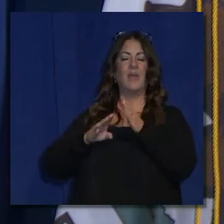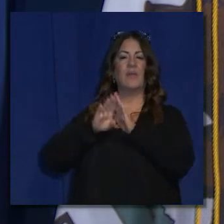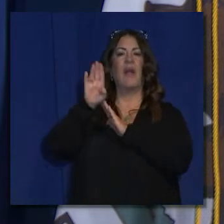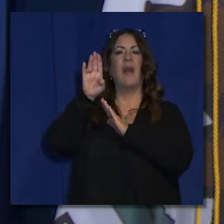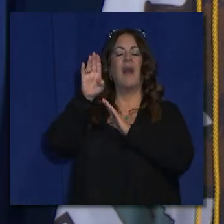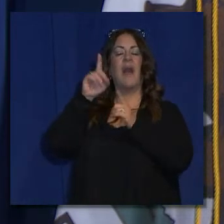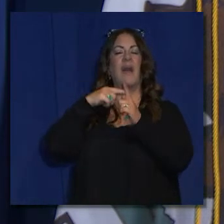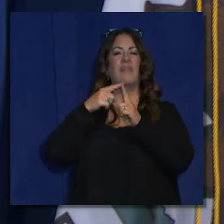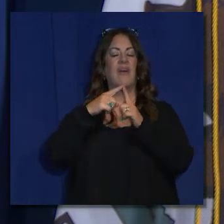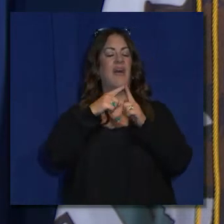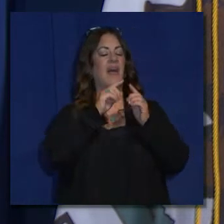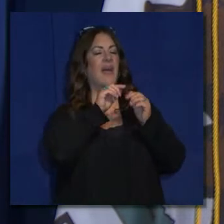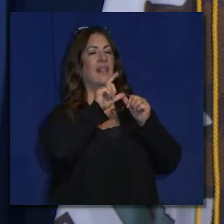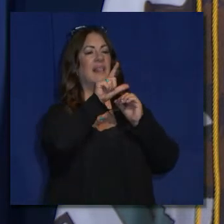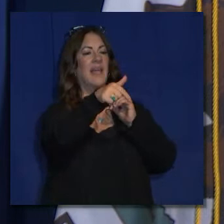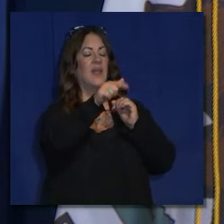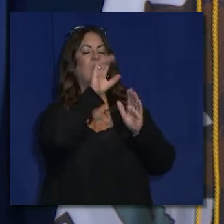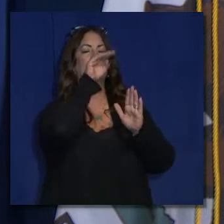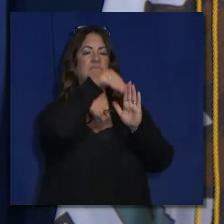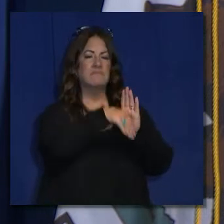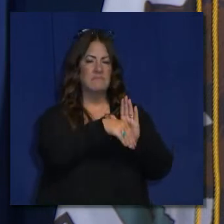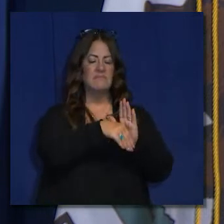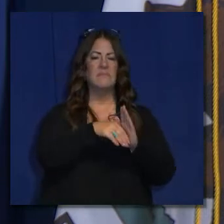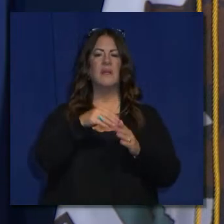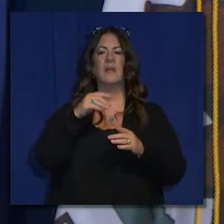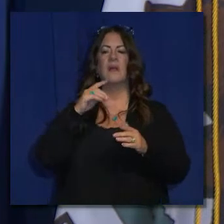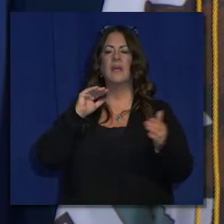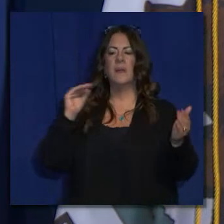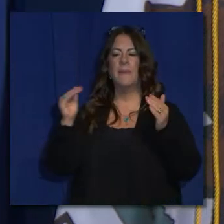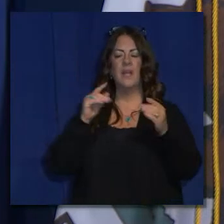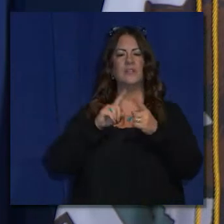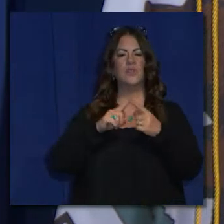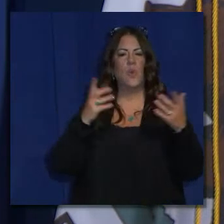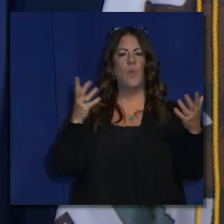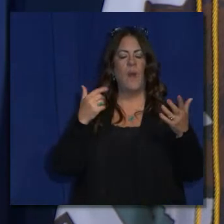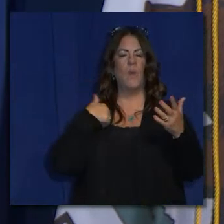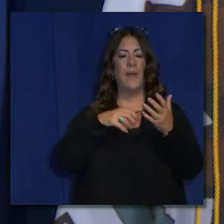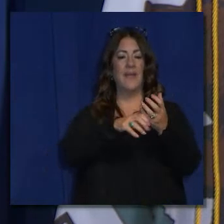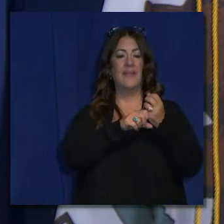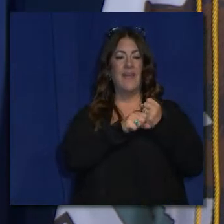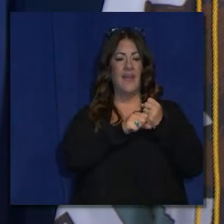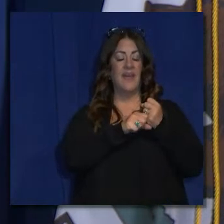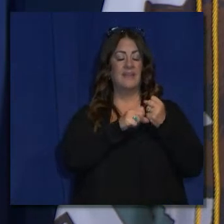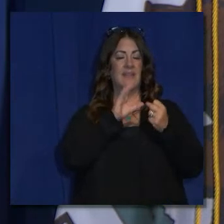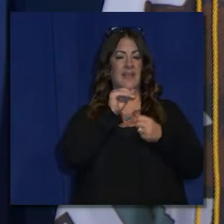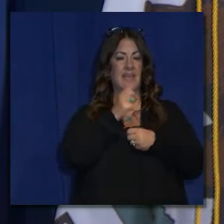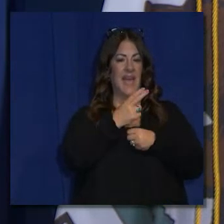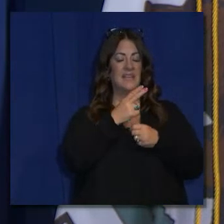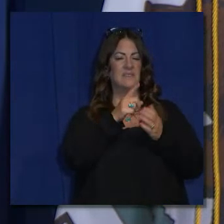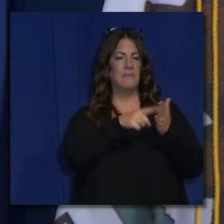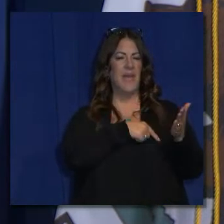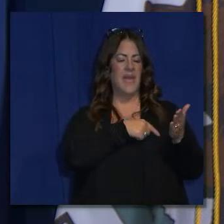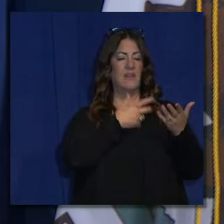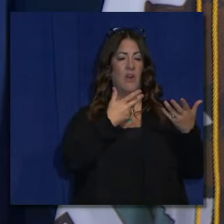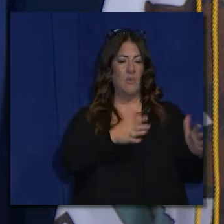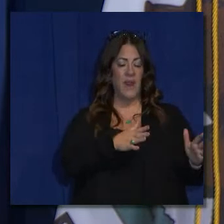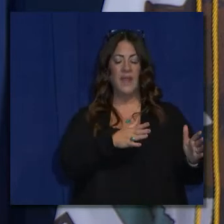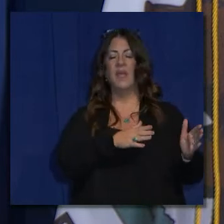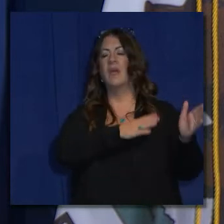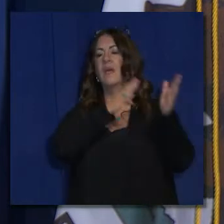a lot based on the cash data that we saw coming in. But going forward, we see even more uncertainty